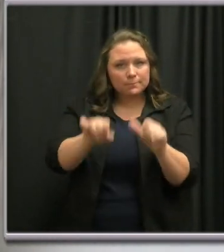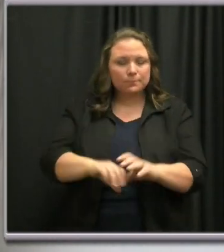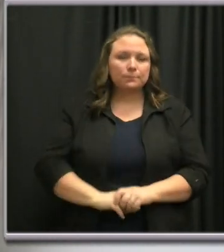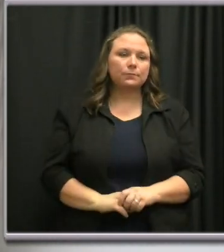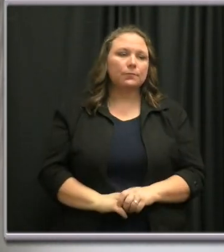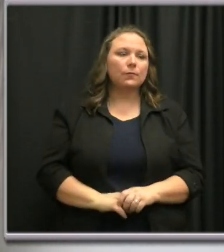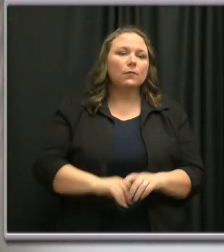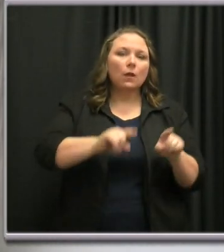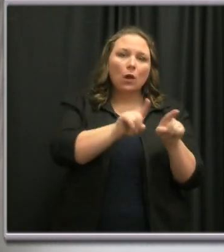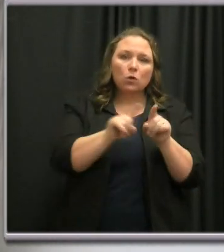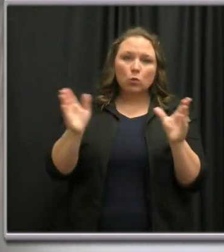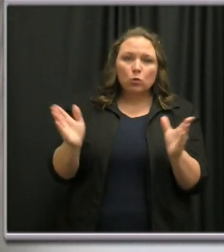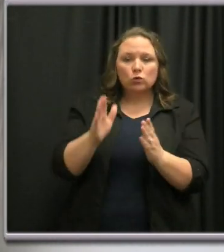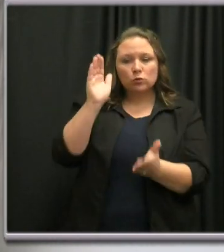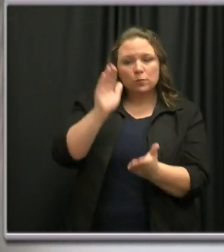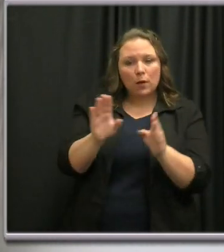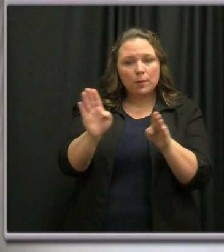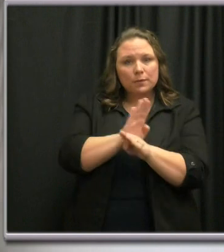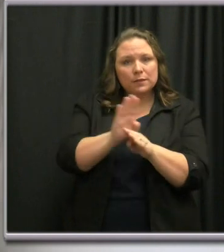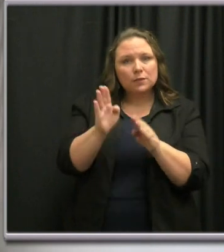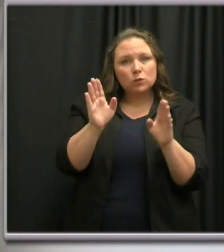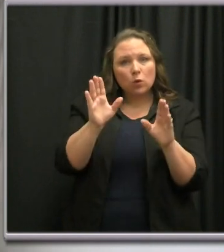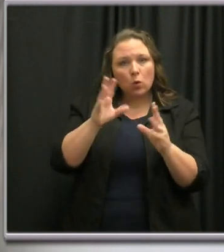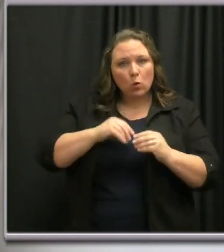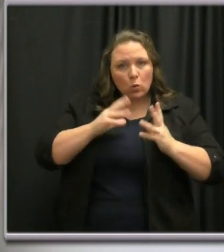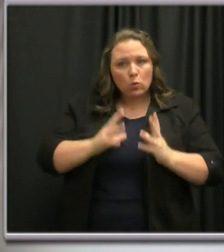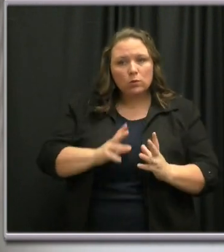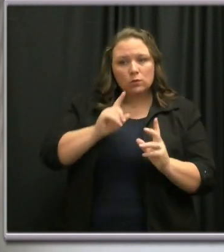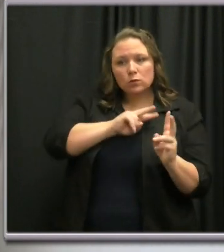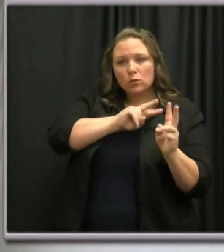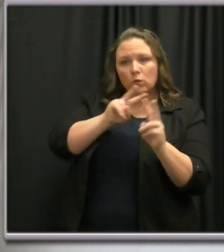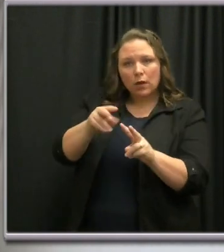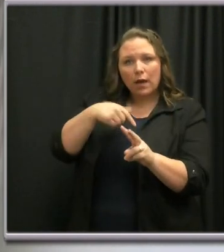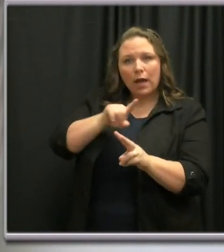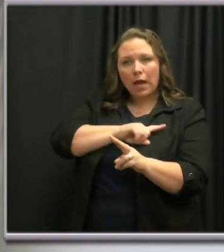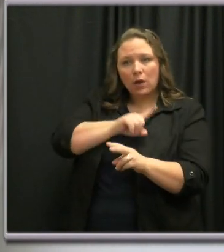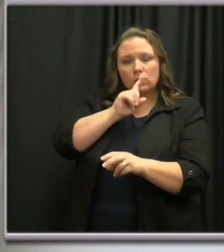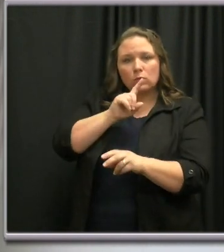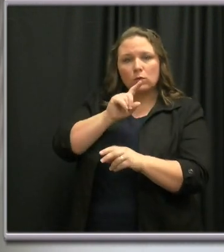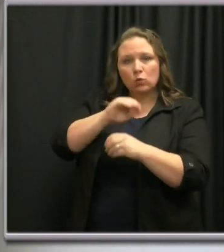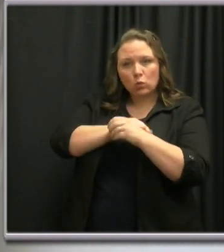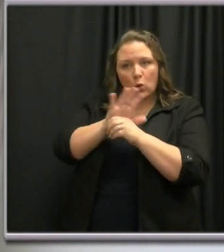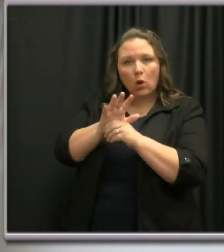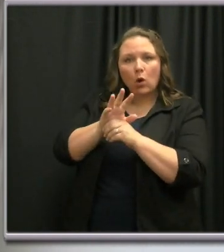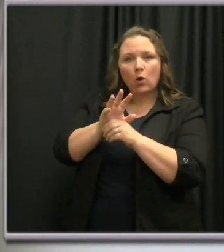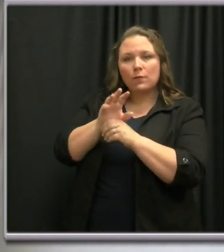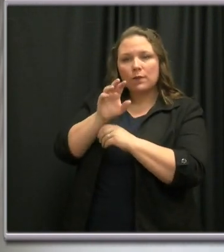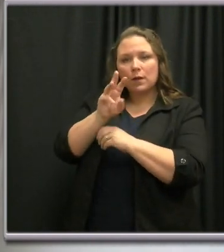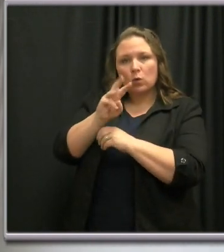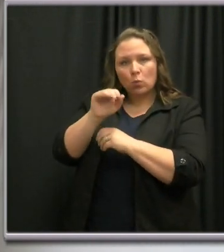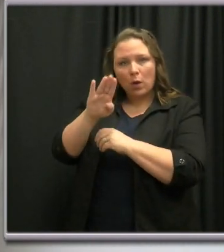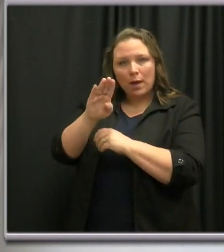encourage small business owners to visit our dedicated COVID website, which is